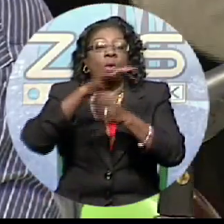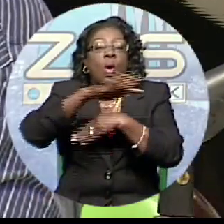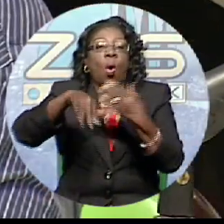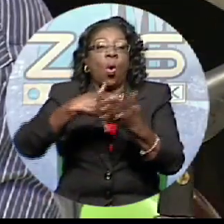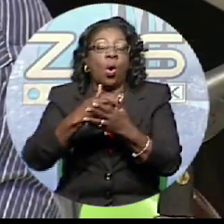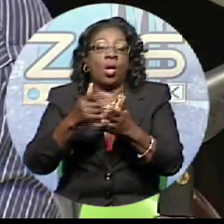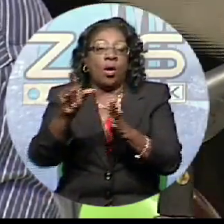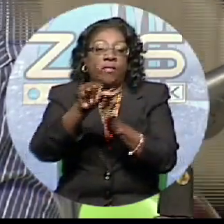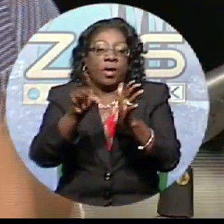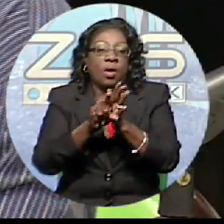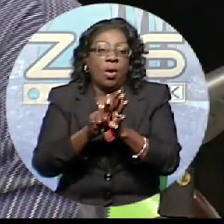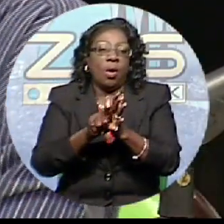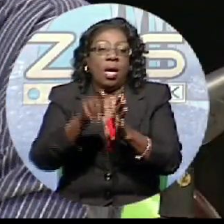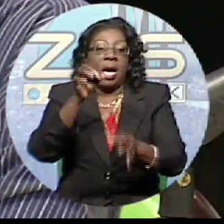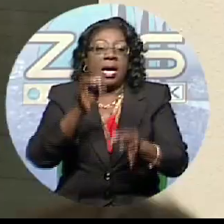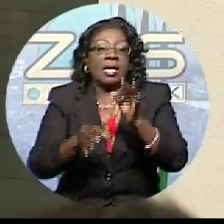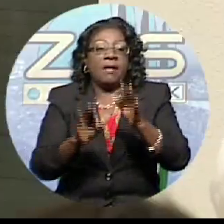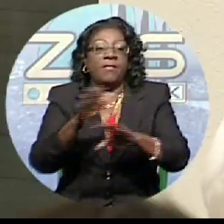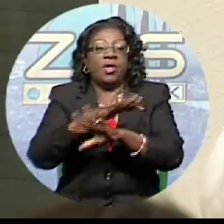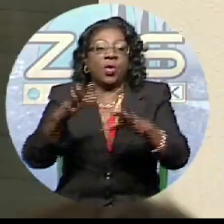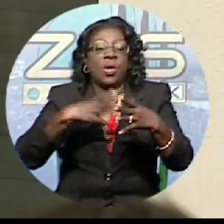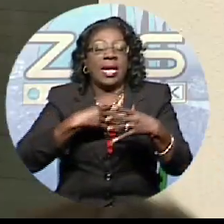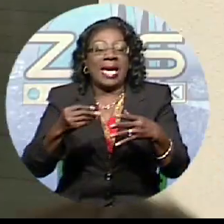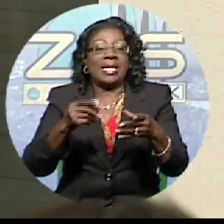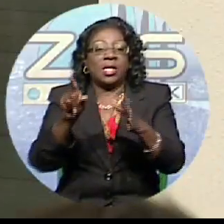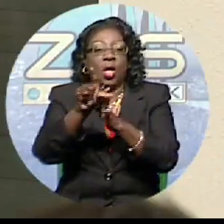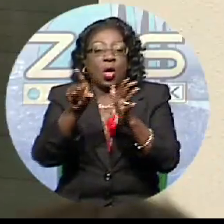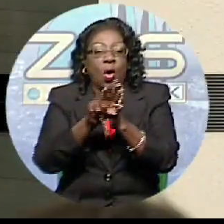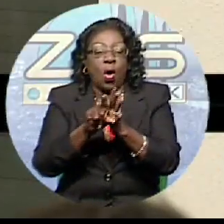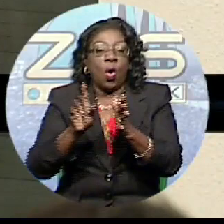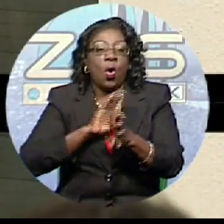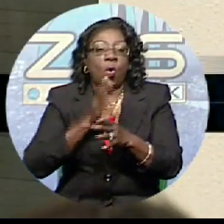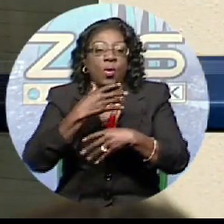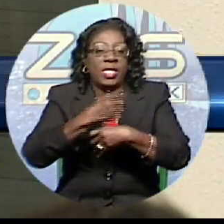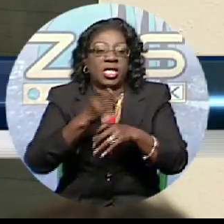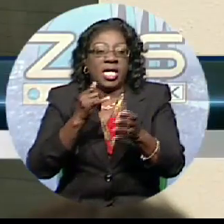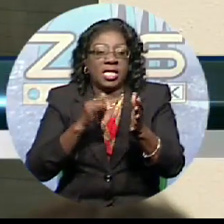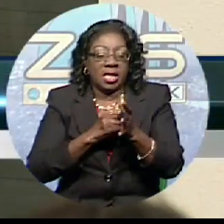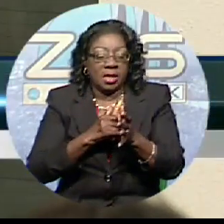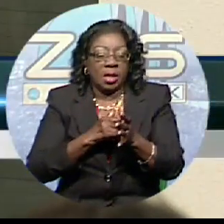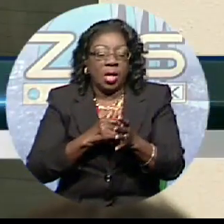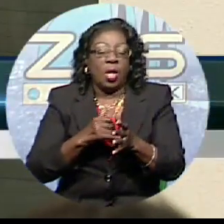we don't like a law, we change it. We are not dealing with